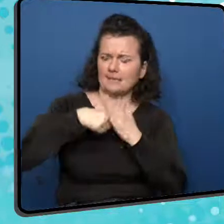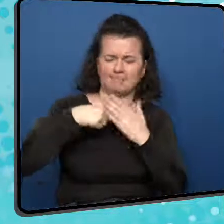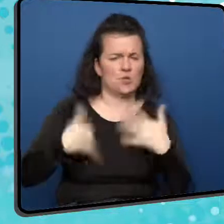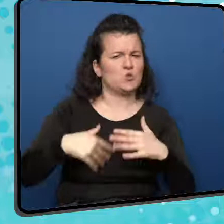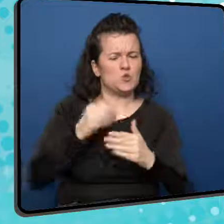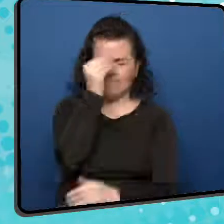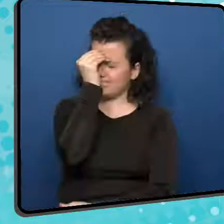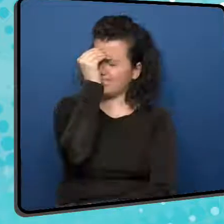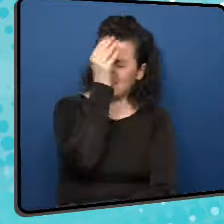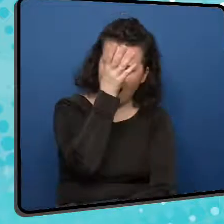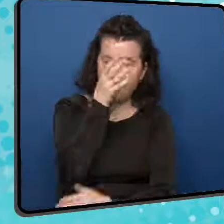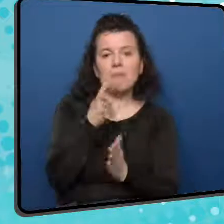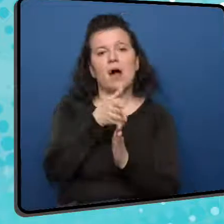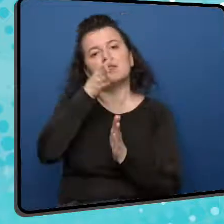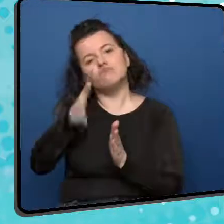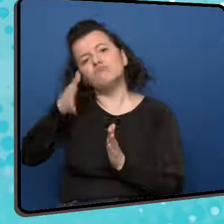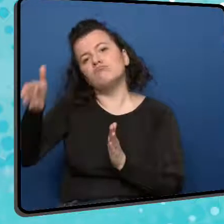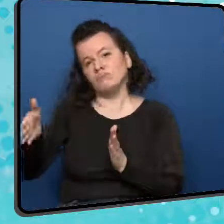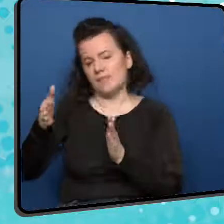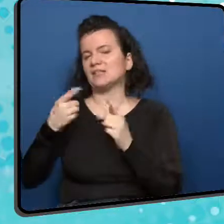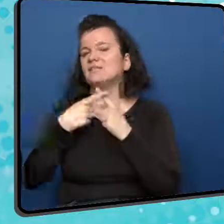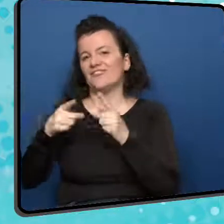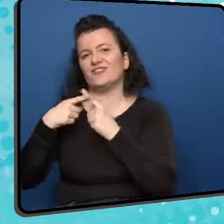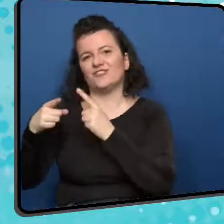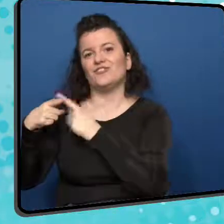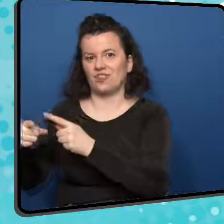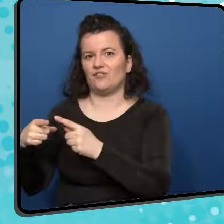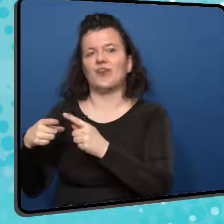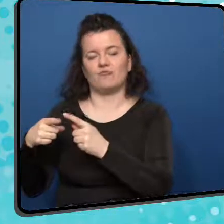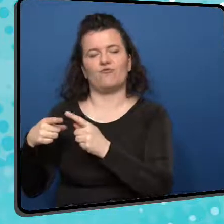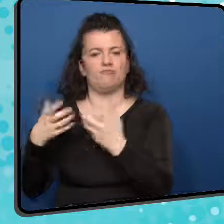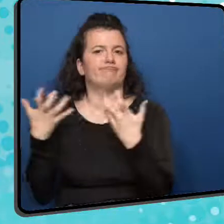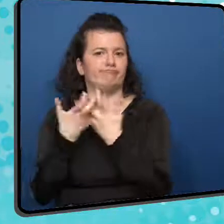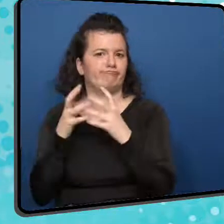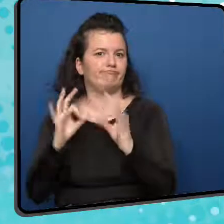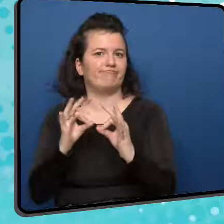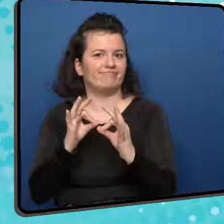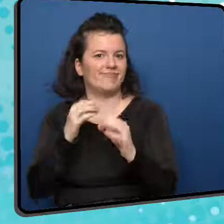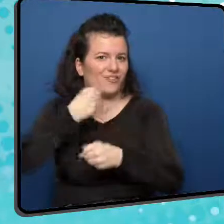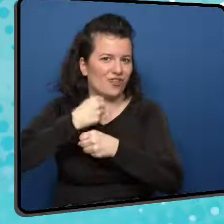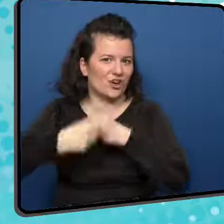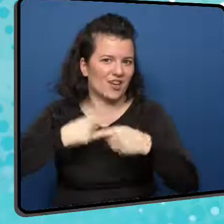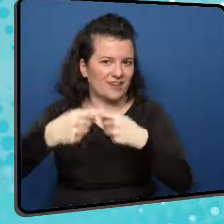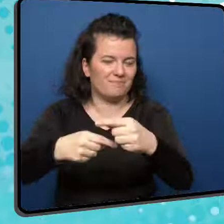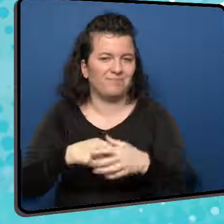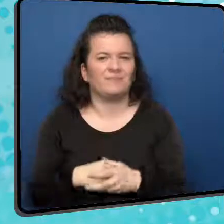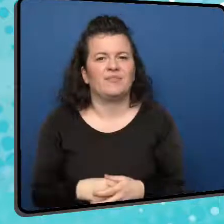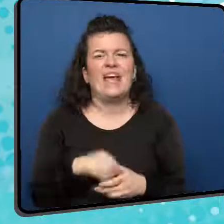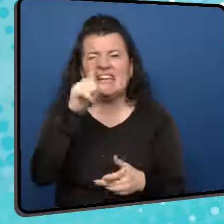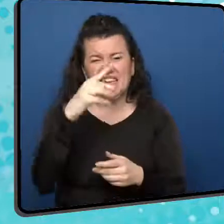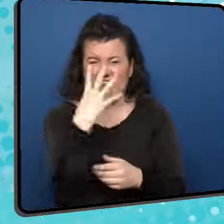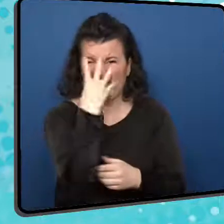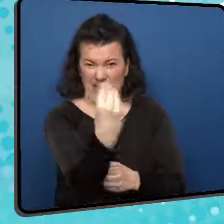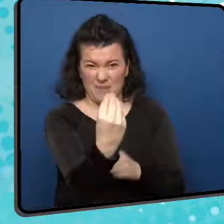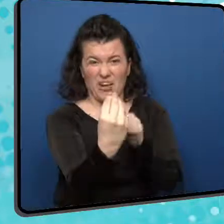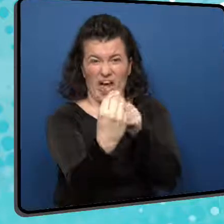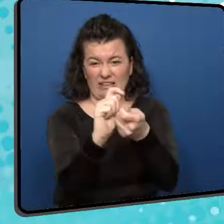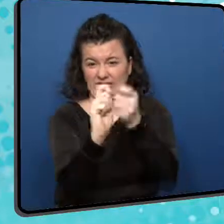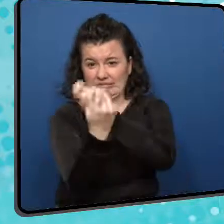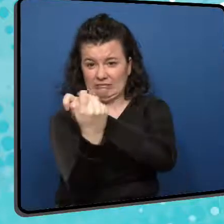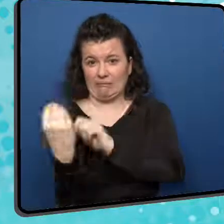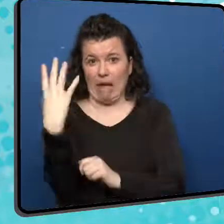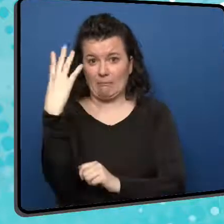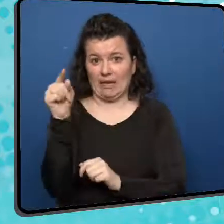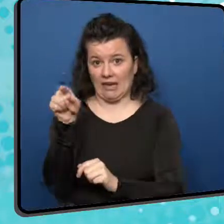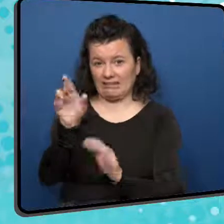there's much more to it. I'm changing camera so that you can get me back. I was going to say, for